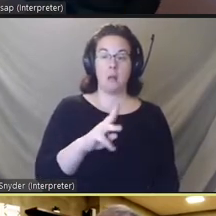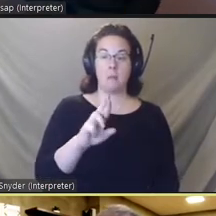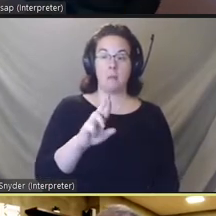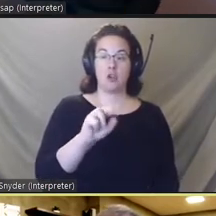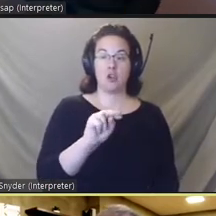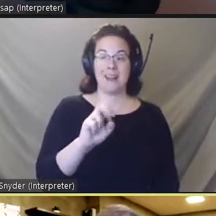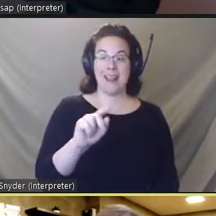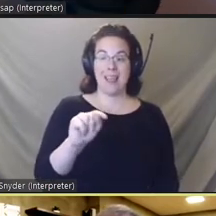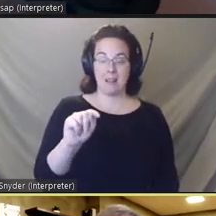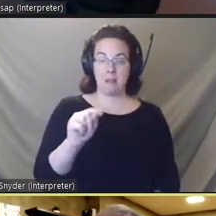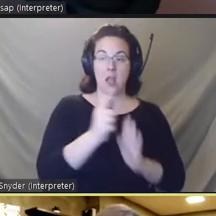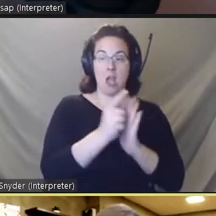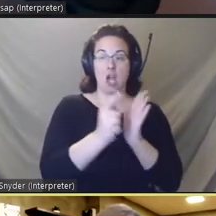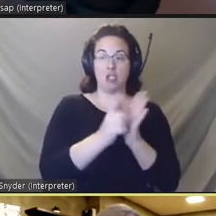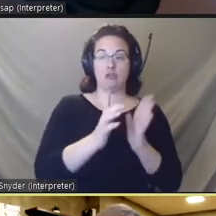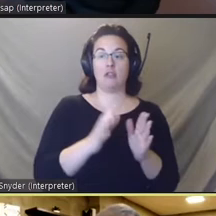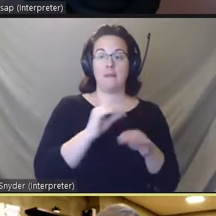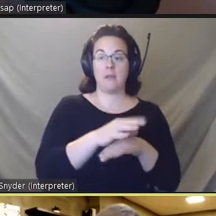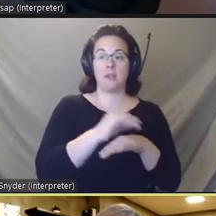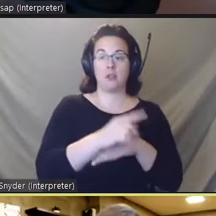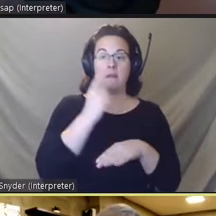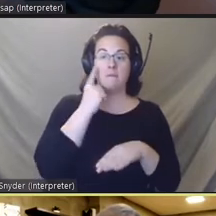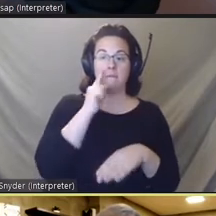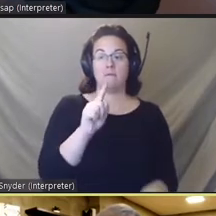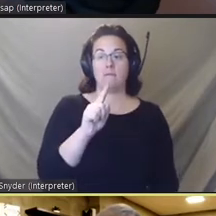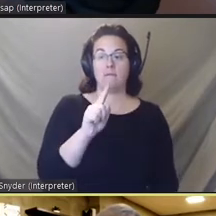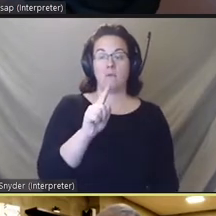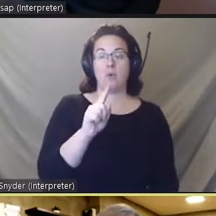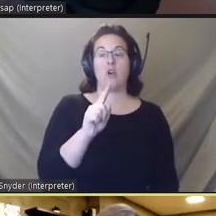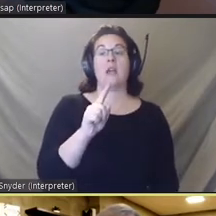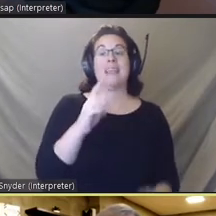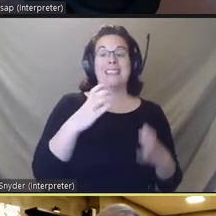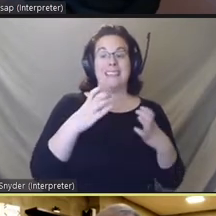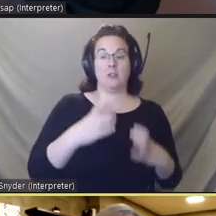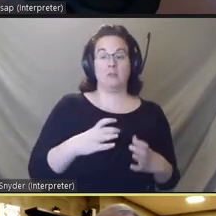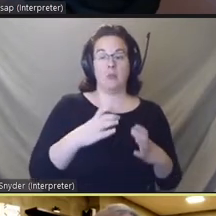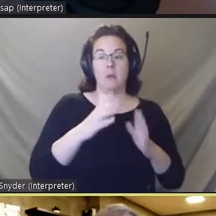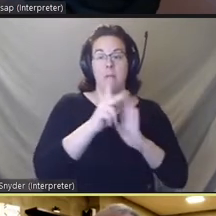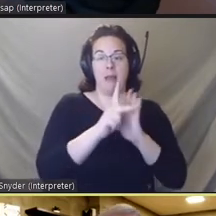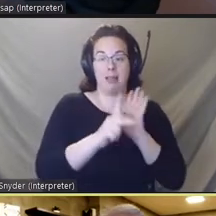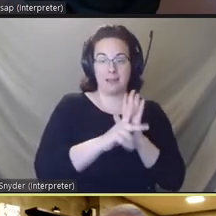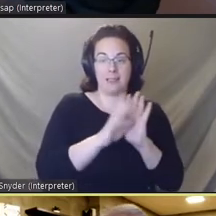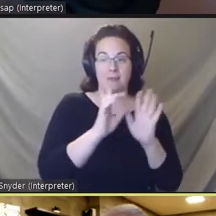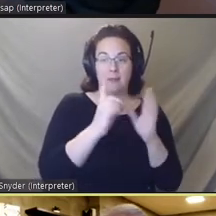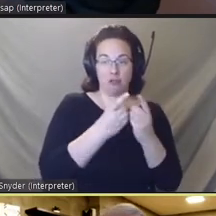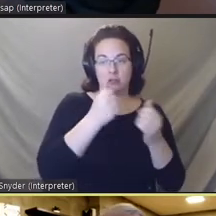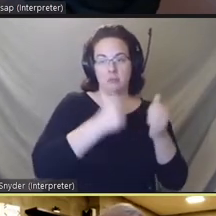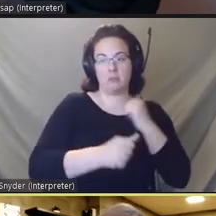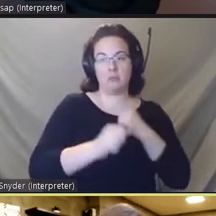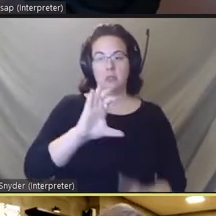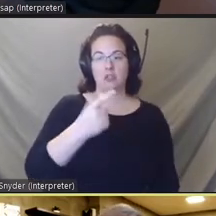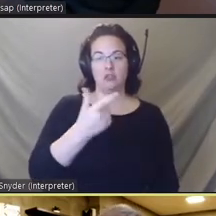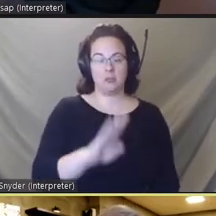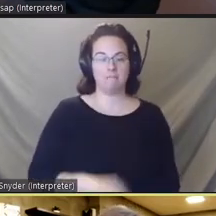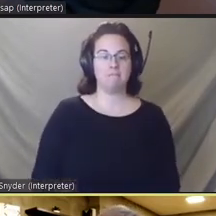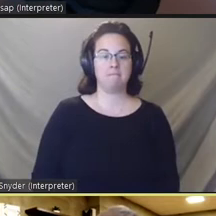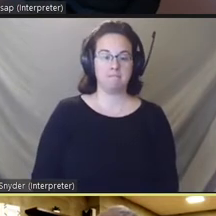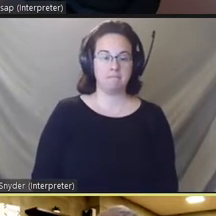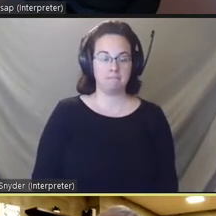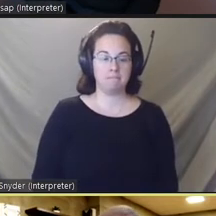advisor for the Consumer Advisory Division for the Consumer and Government Affairs Bureau.